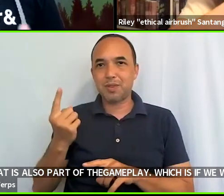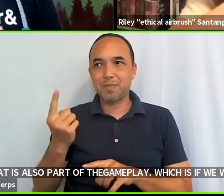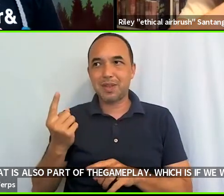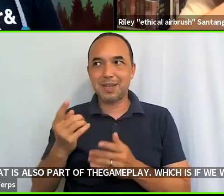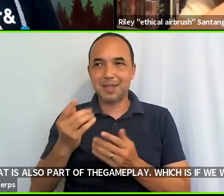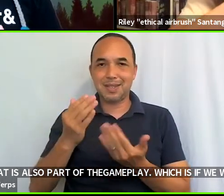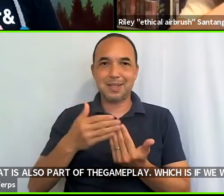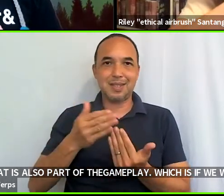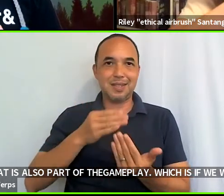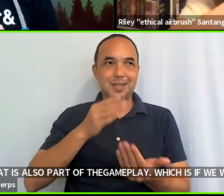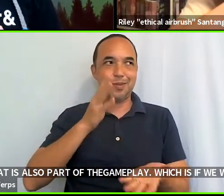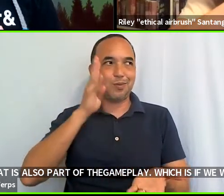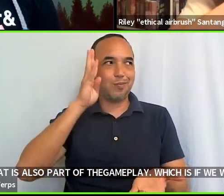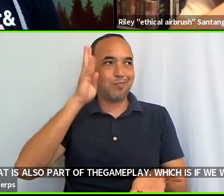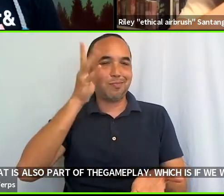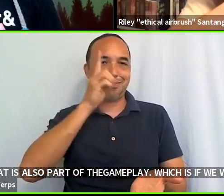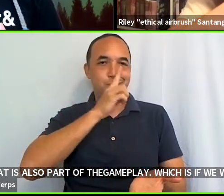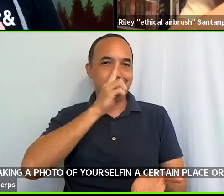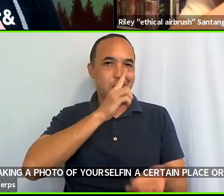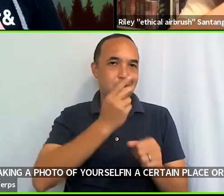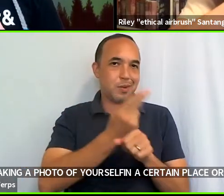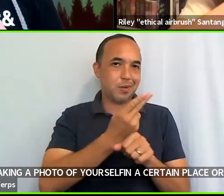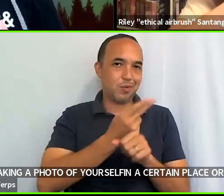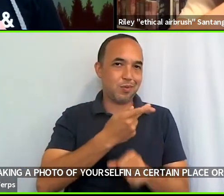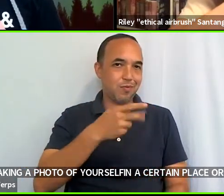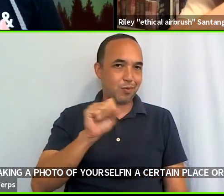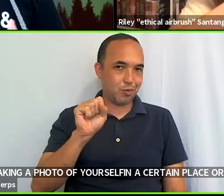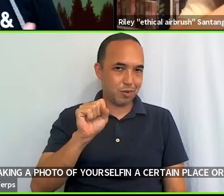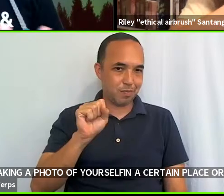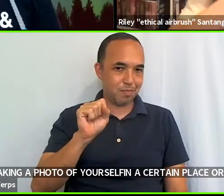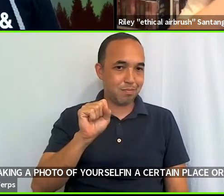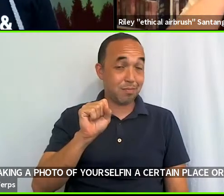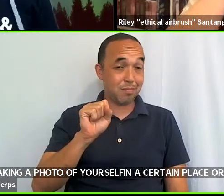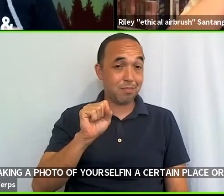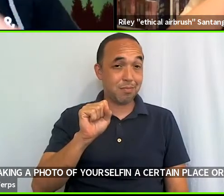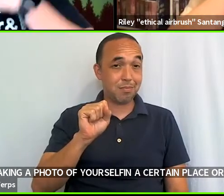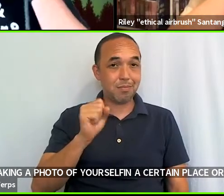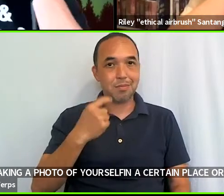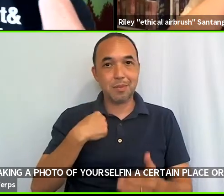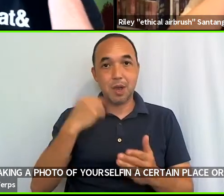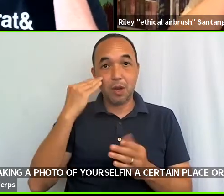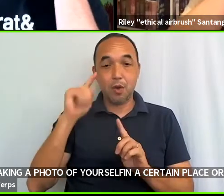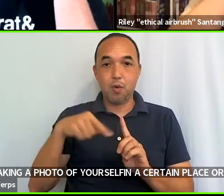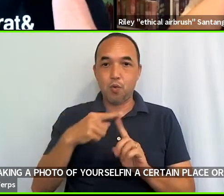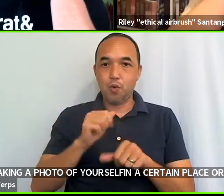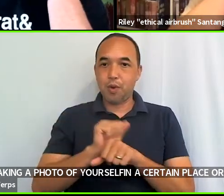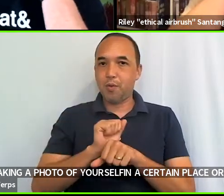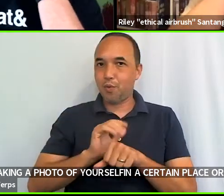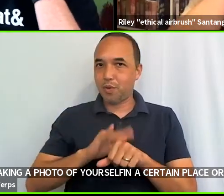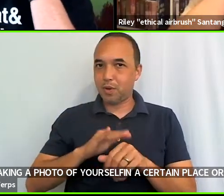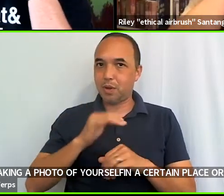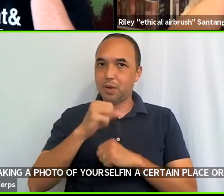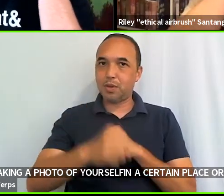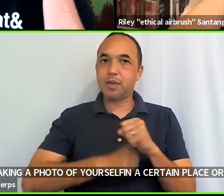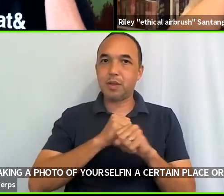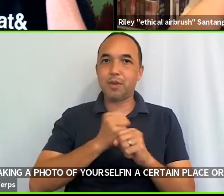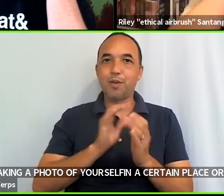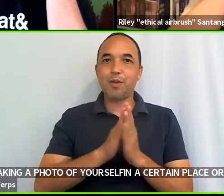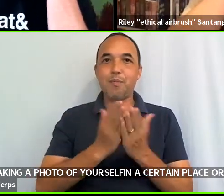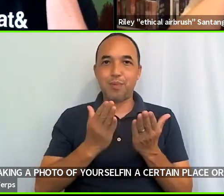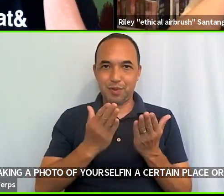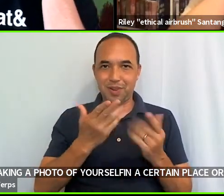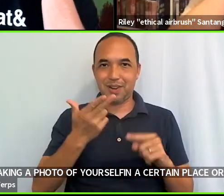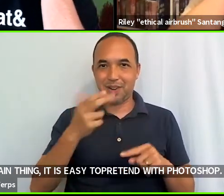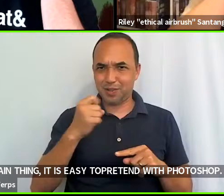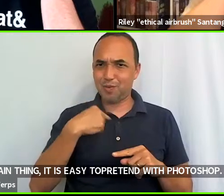pretend with Photoshop. I know when I worked on the yearbook in high school, we used to mess around with Photoshop